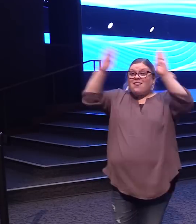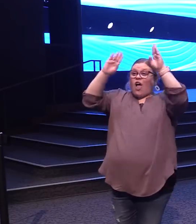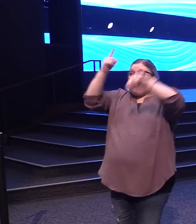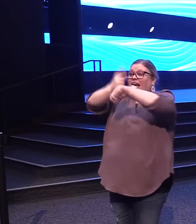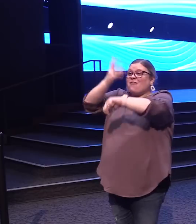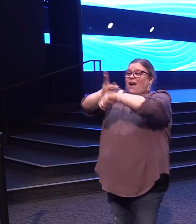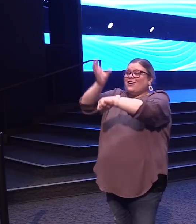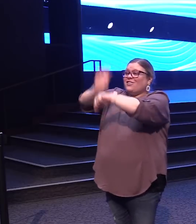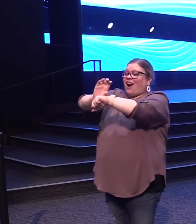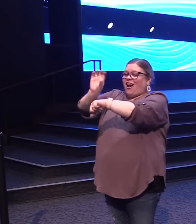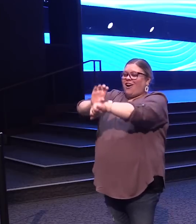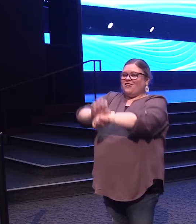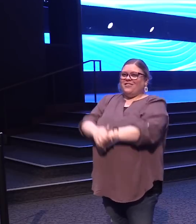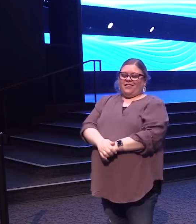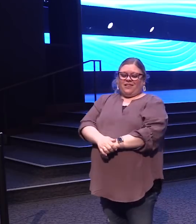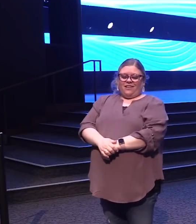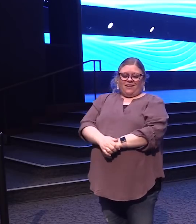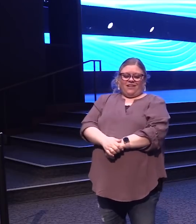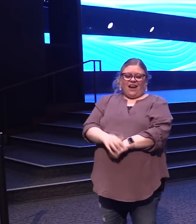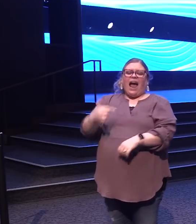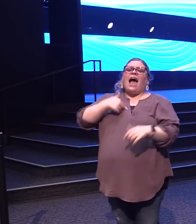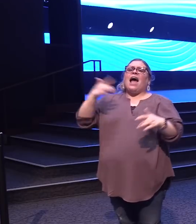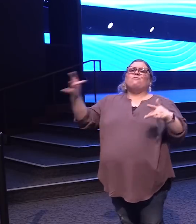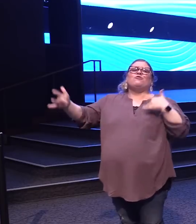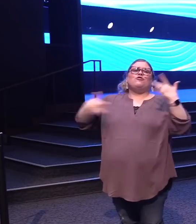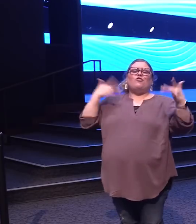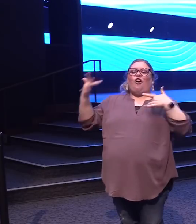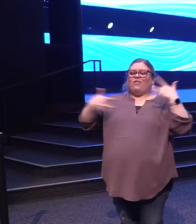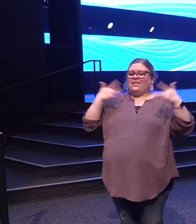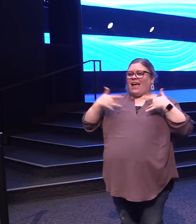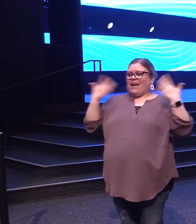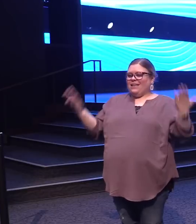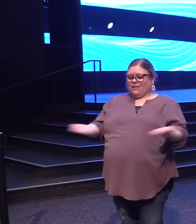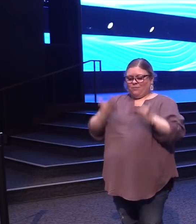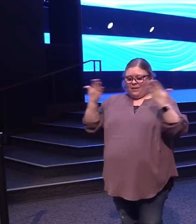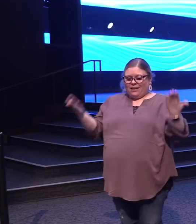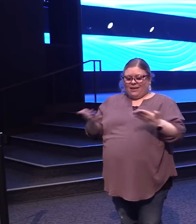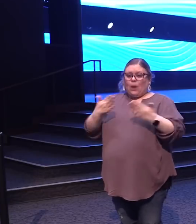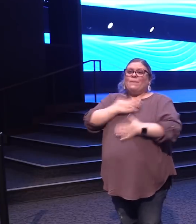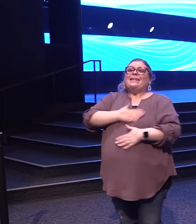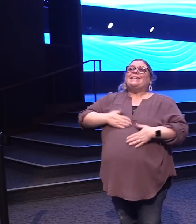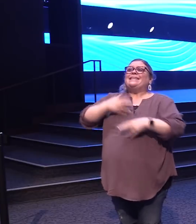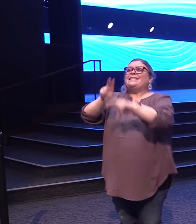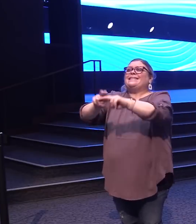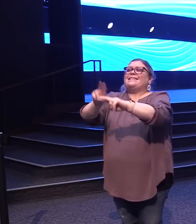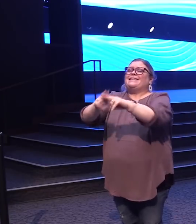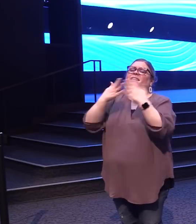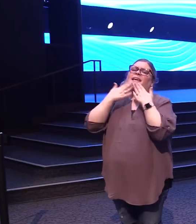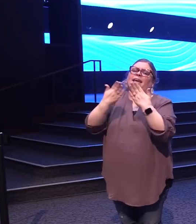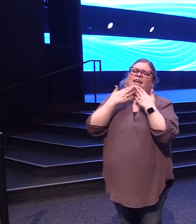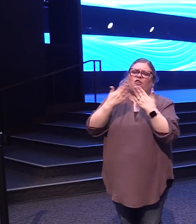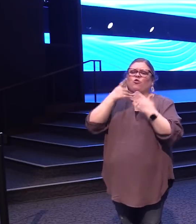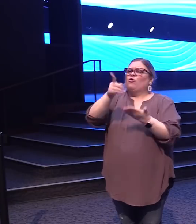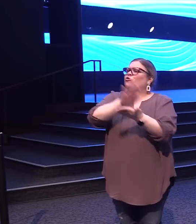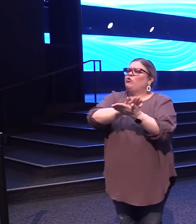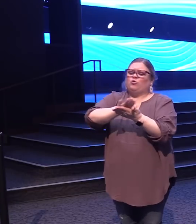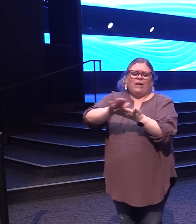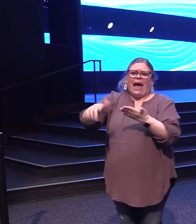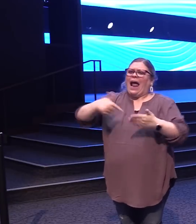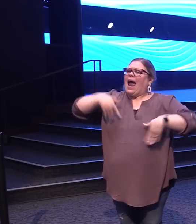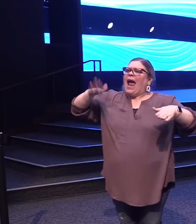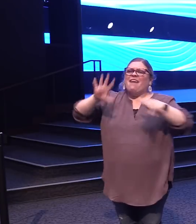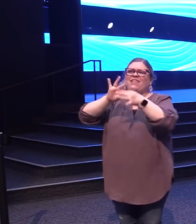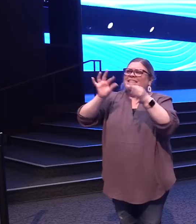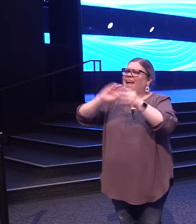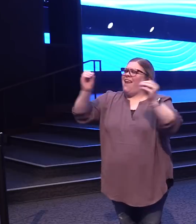Church, I'm excited to be here. Please, you may be seated. Thank you so much. You're way too kind. I haven't said